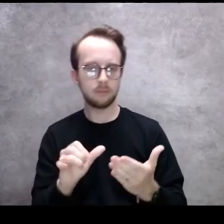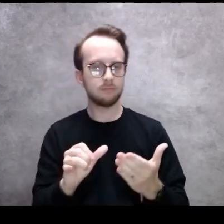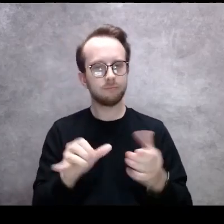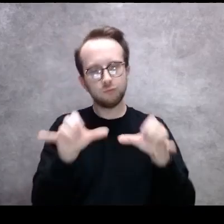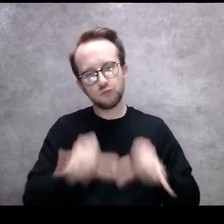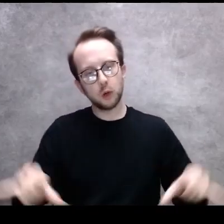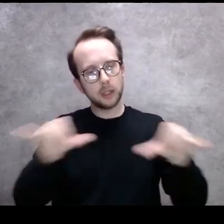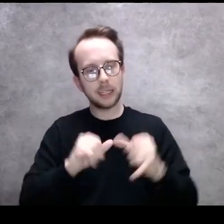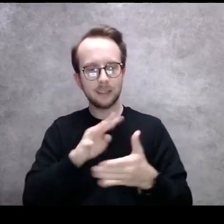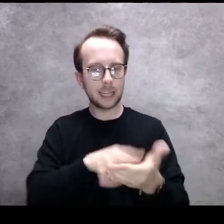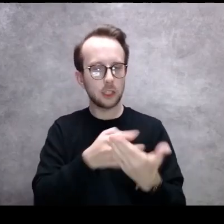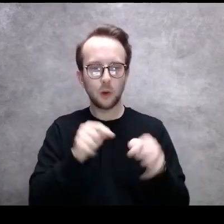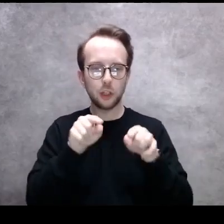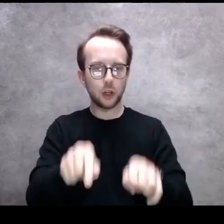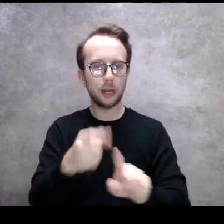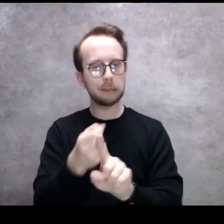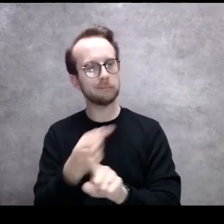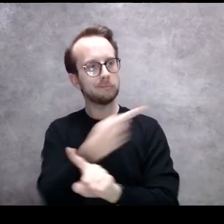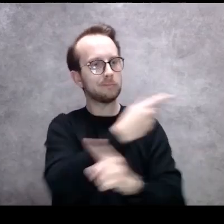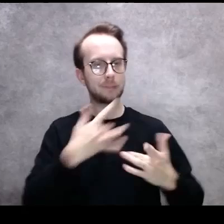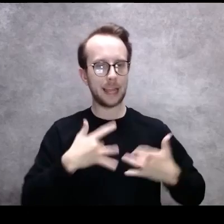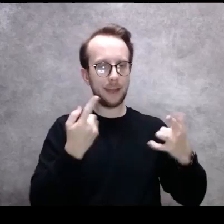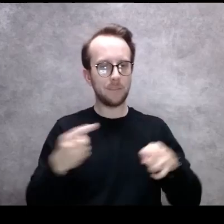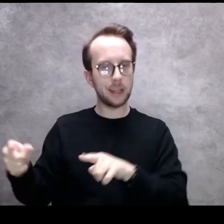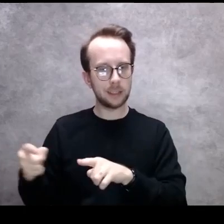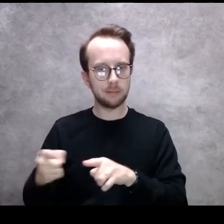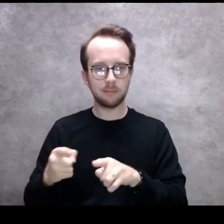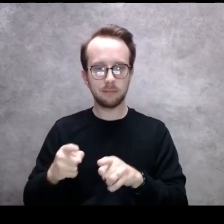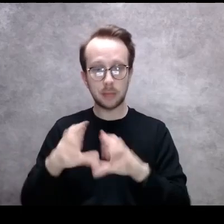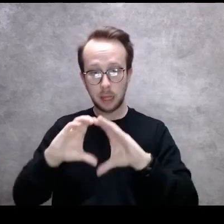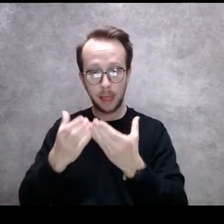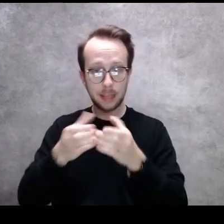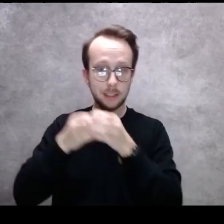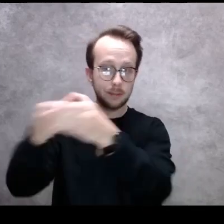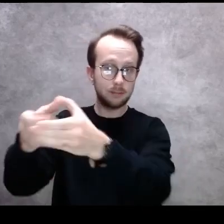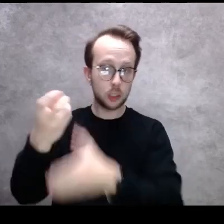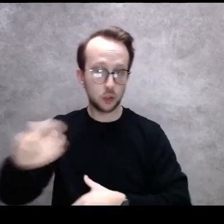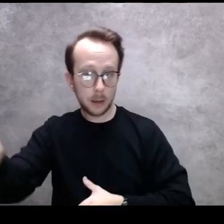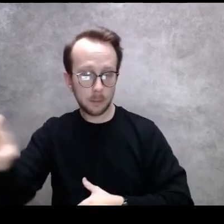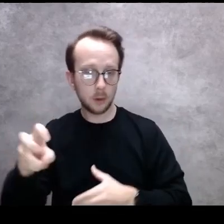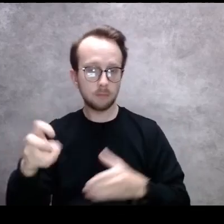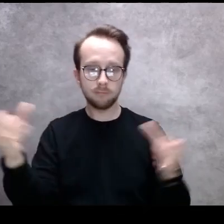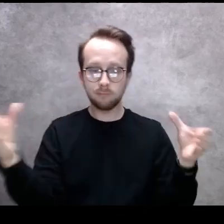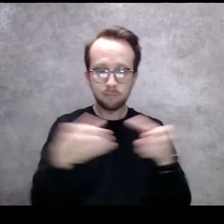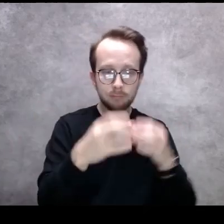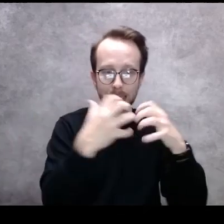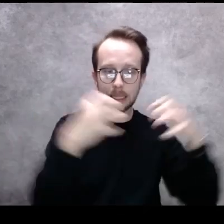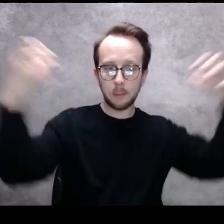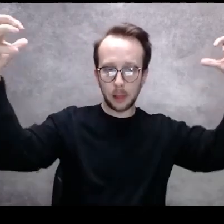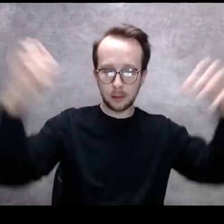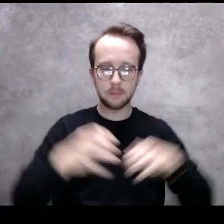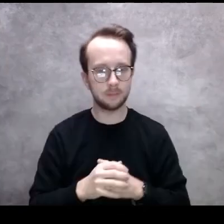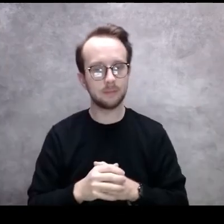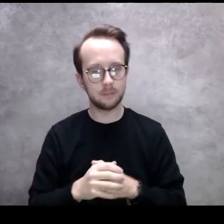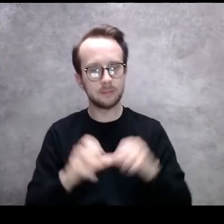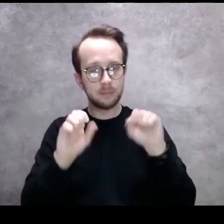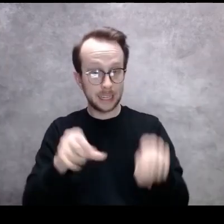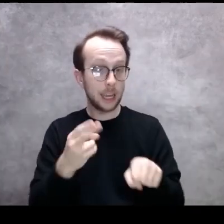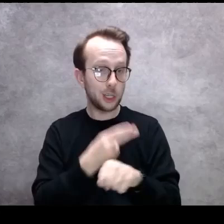a novel event such as a field trip or assembly. Visual supports can also be used to break down the steps